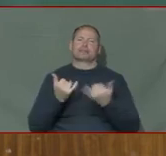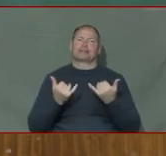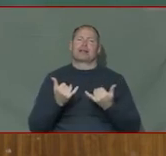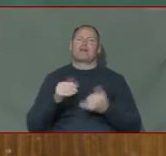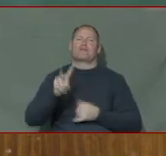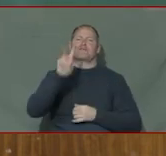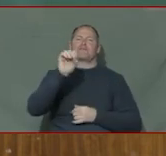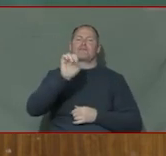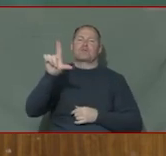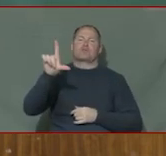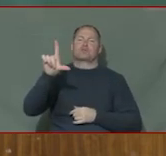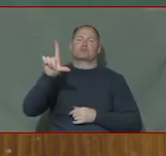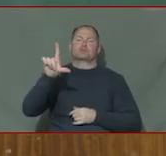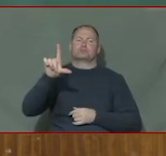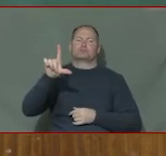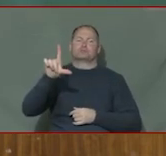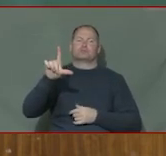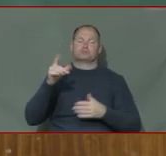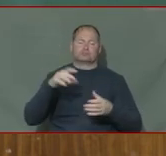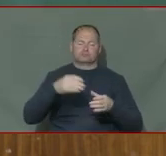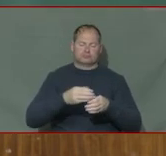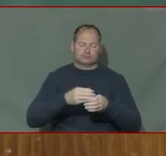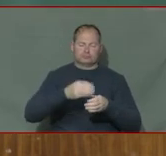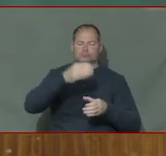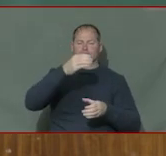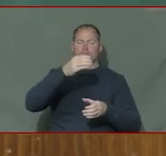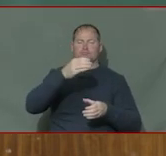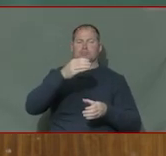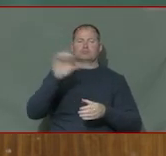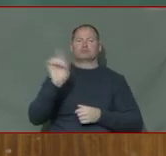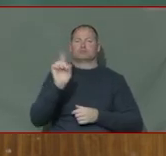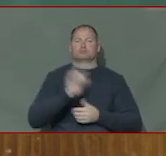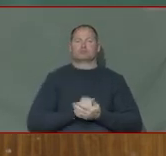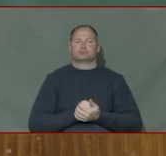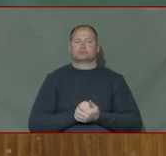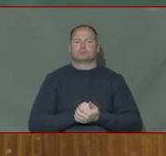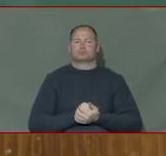of a cylinder? A can is a cylinder. The